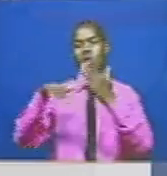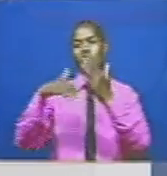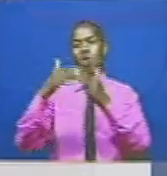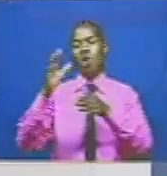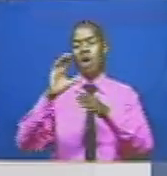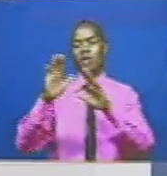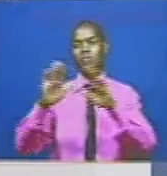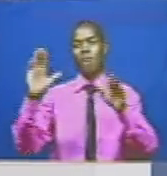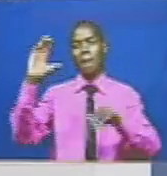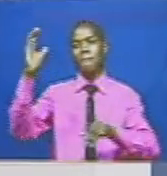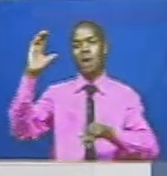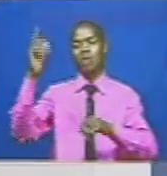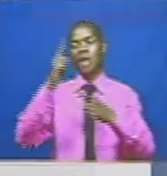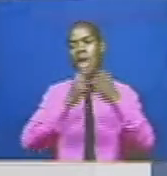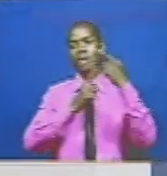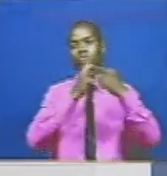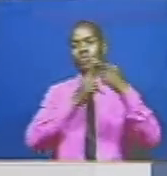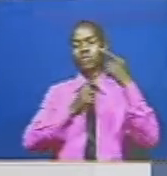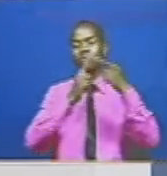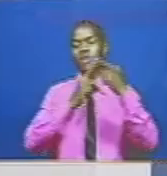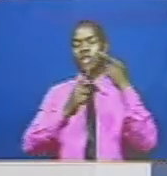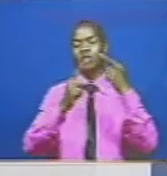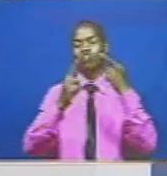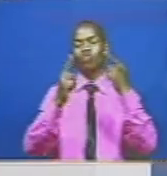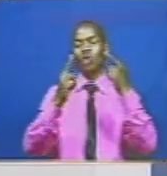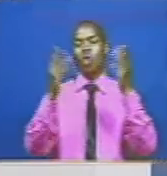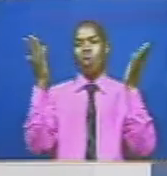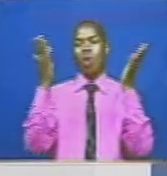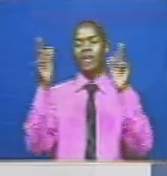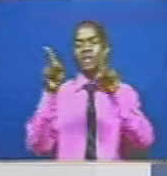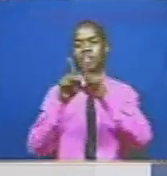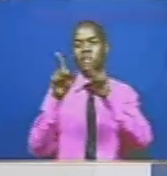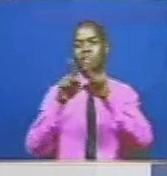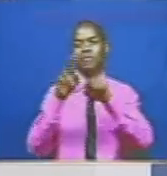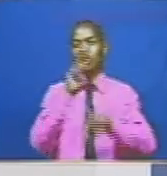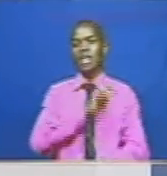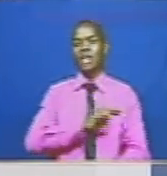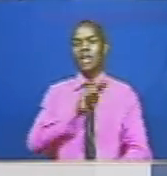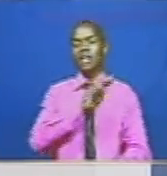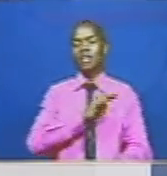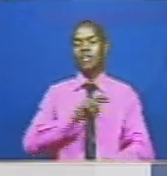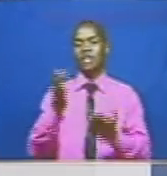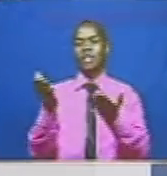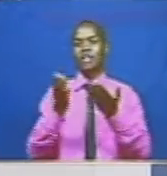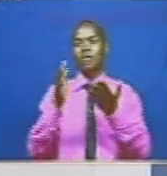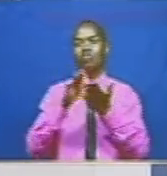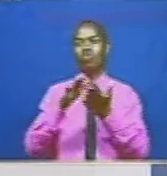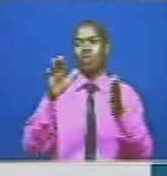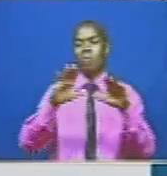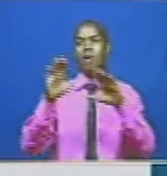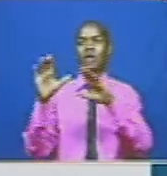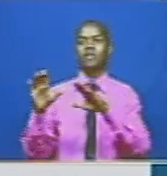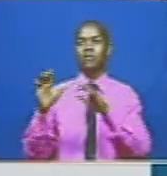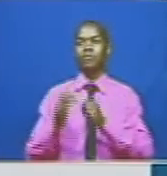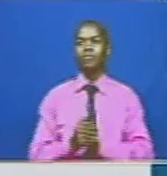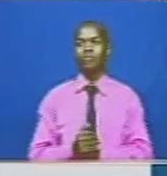these mountains, the experience, the weather, the nature. You know, people should come here and unwind. But we need more and more in marketing. Okay. Yeah. What's the